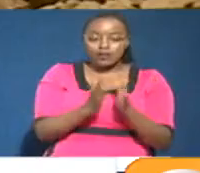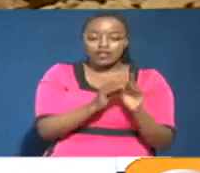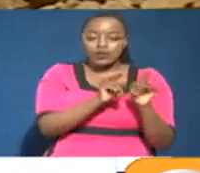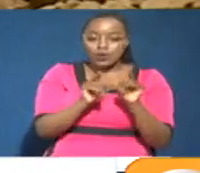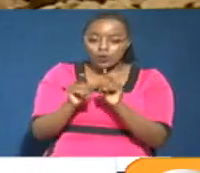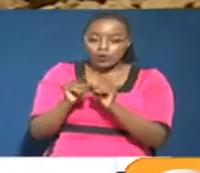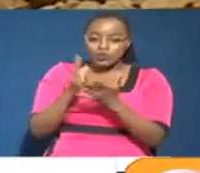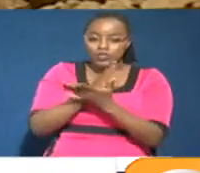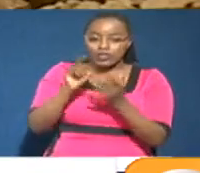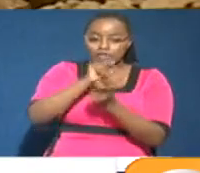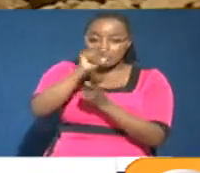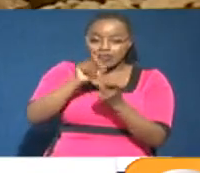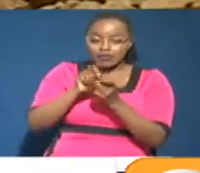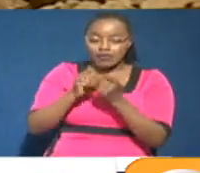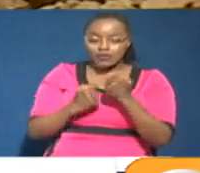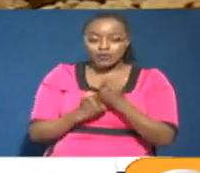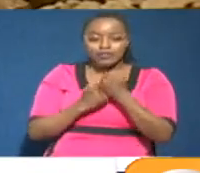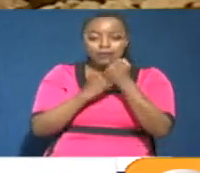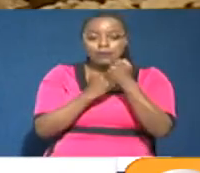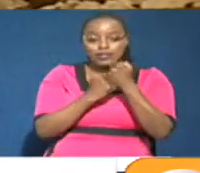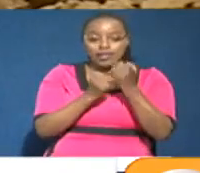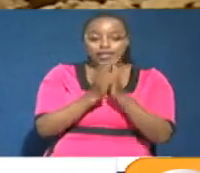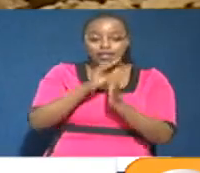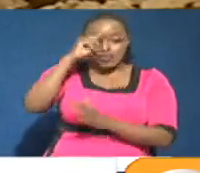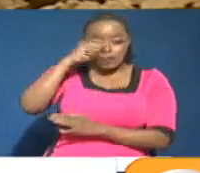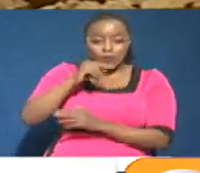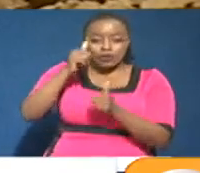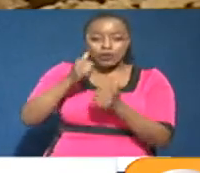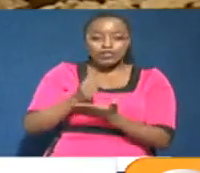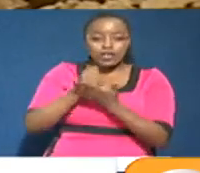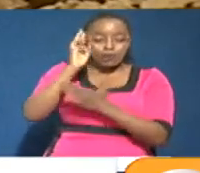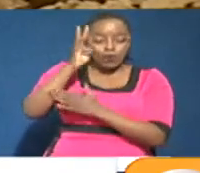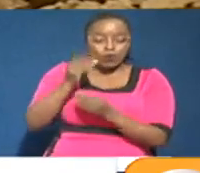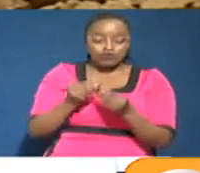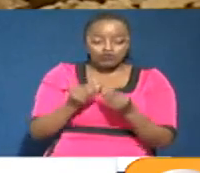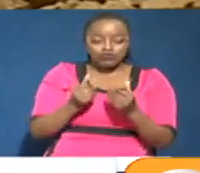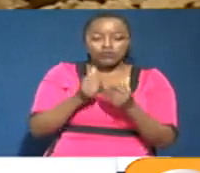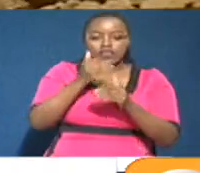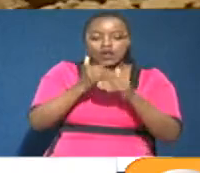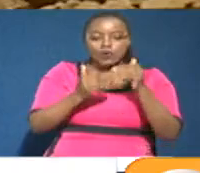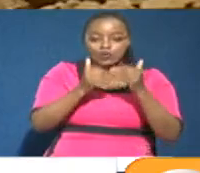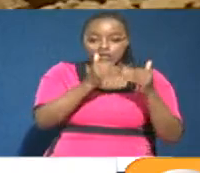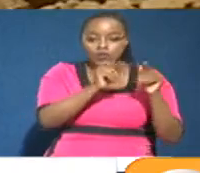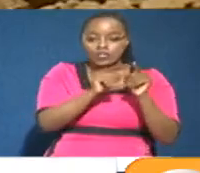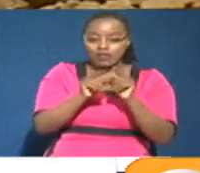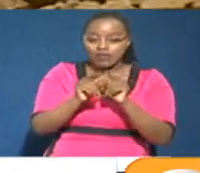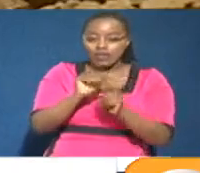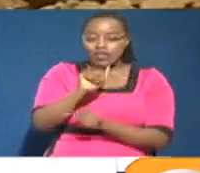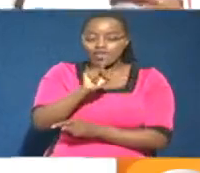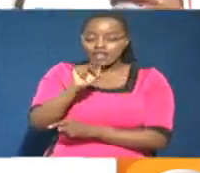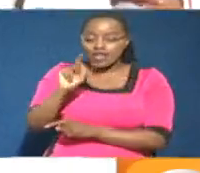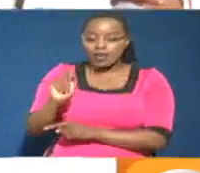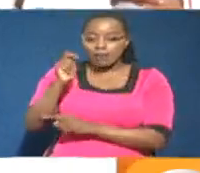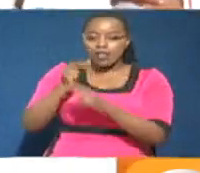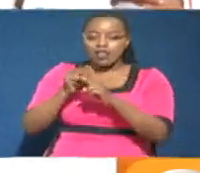well as sector-specific stimulus packages and policies that will help cushion the construction industry. AAK